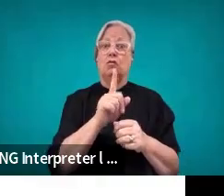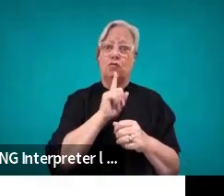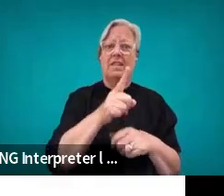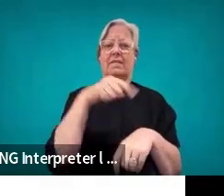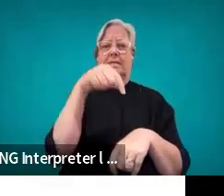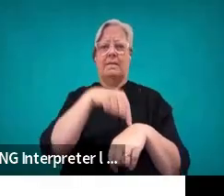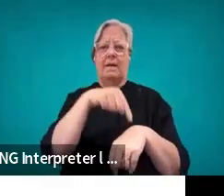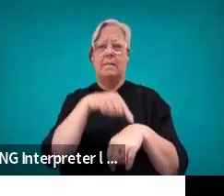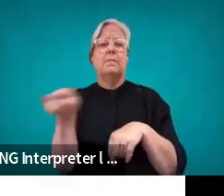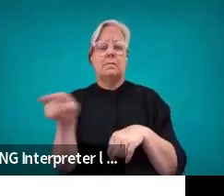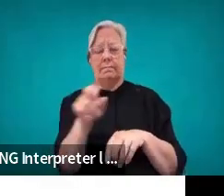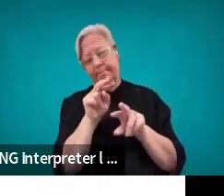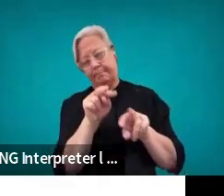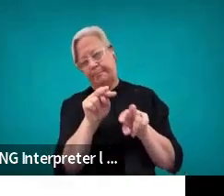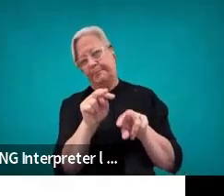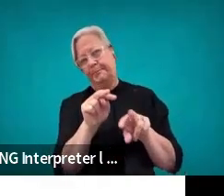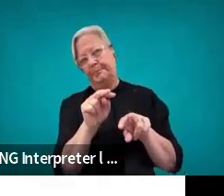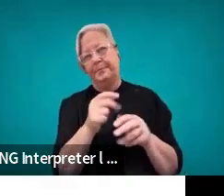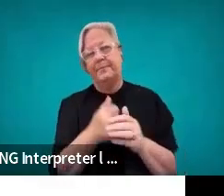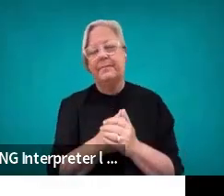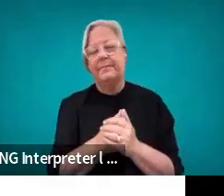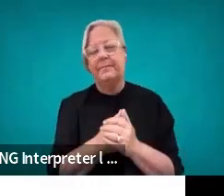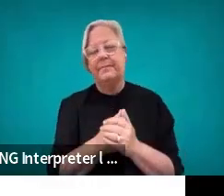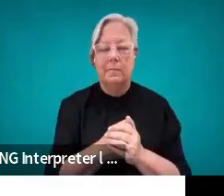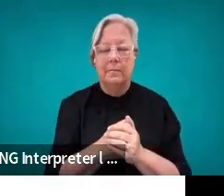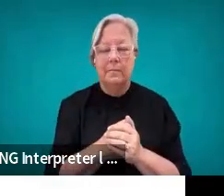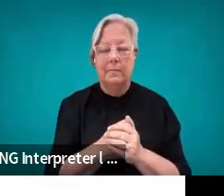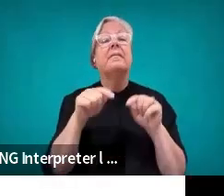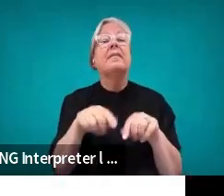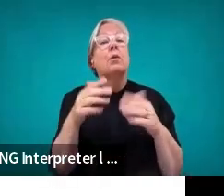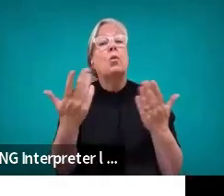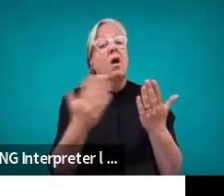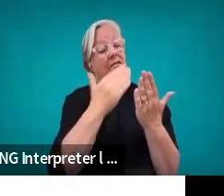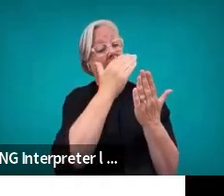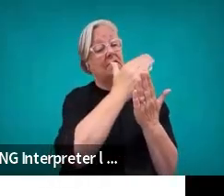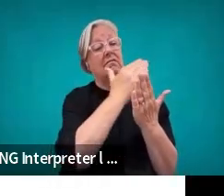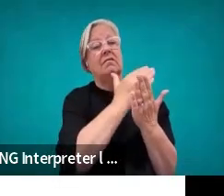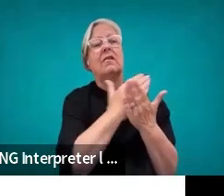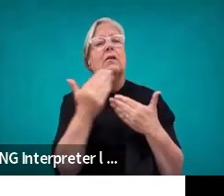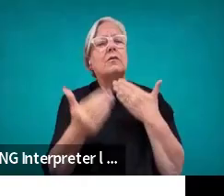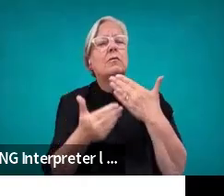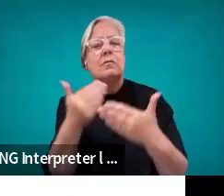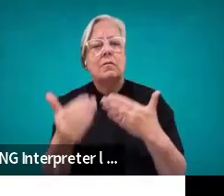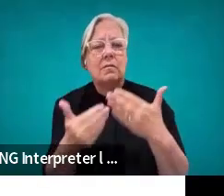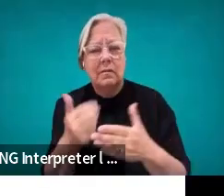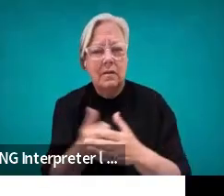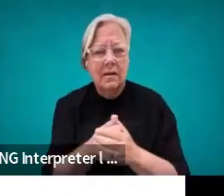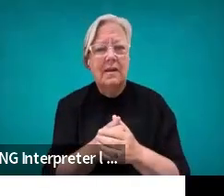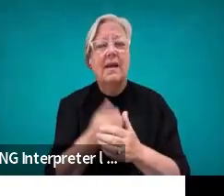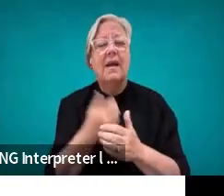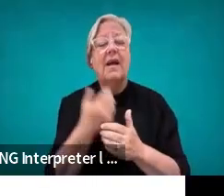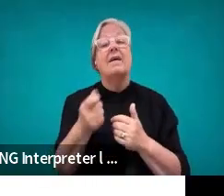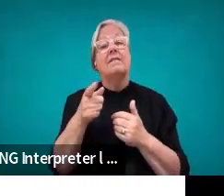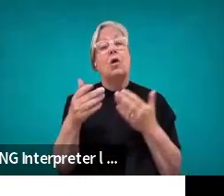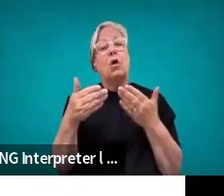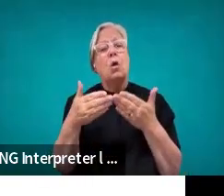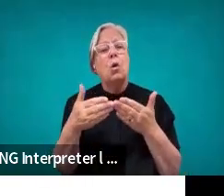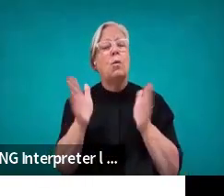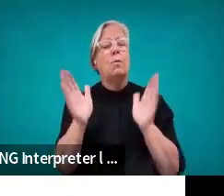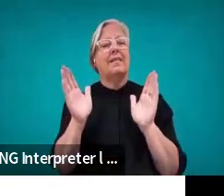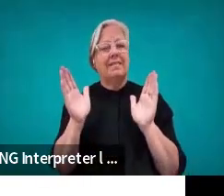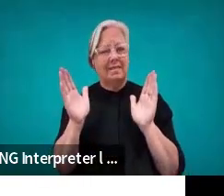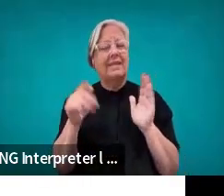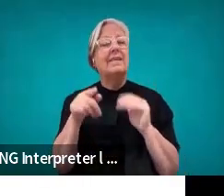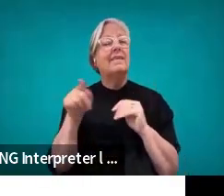meeting. Now, on our agenda today, we will start off by hearing opening remarks from the Australian